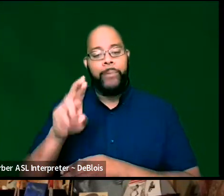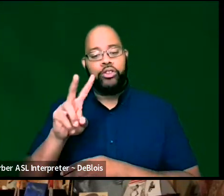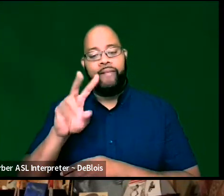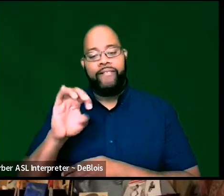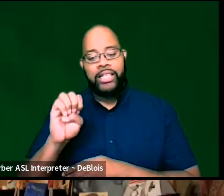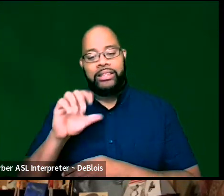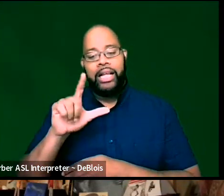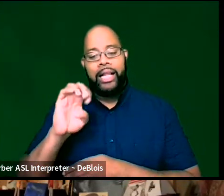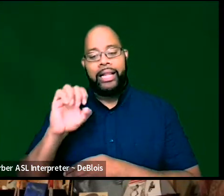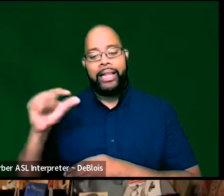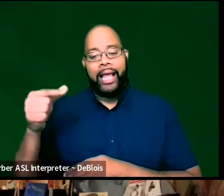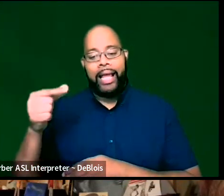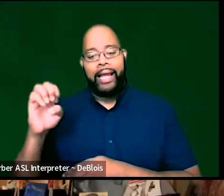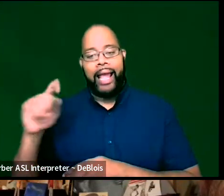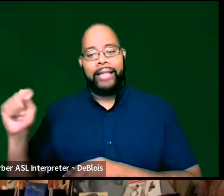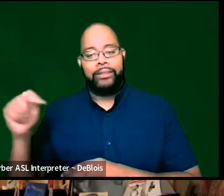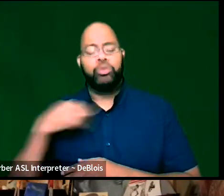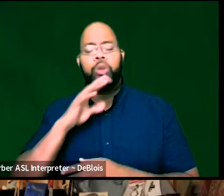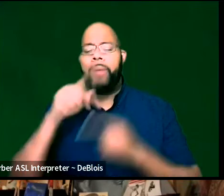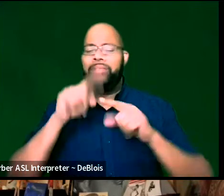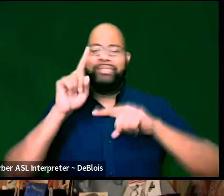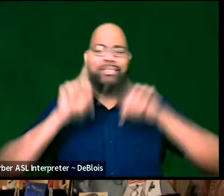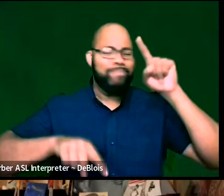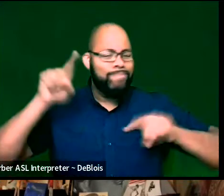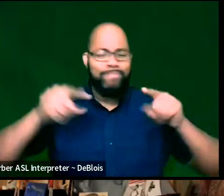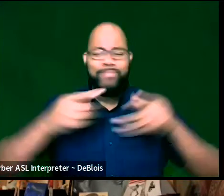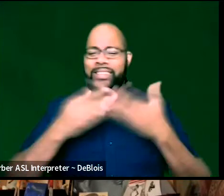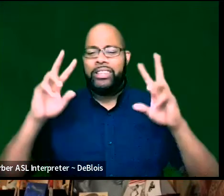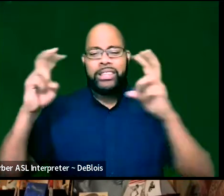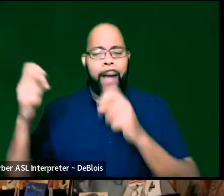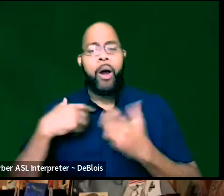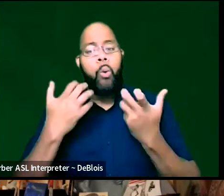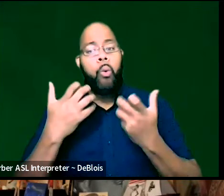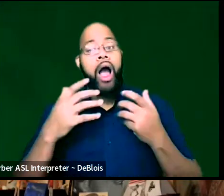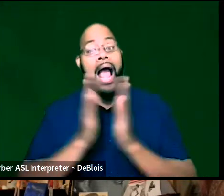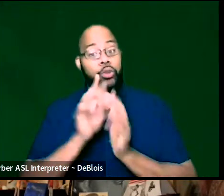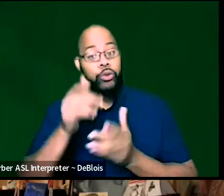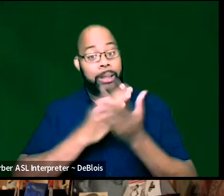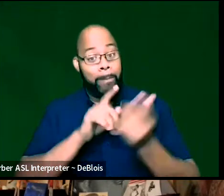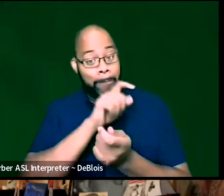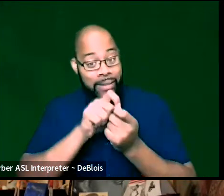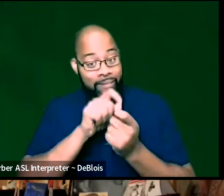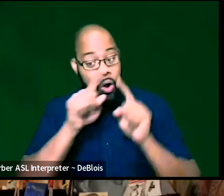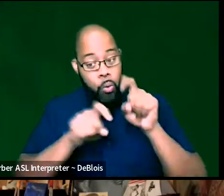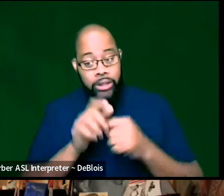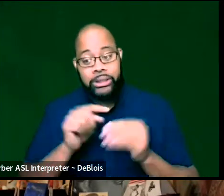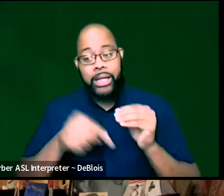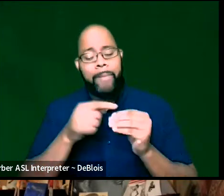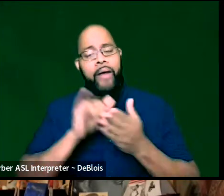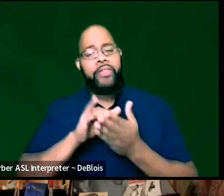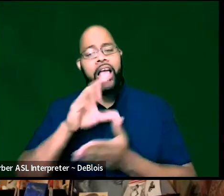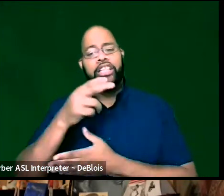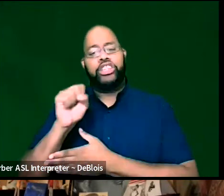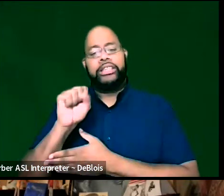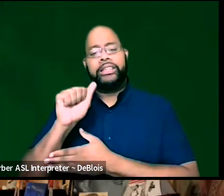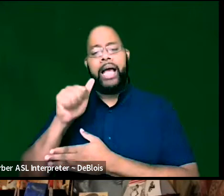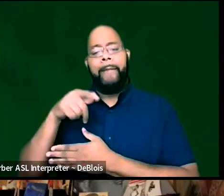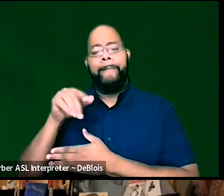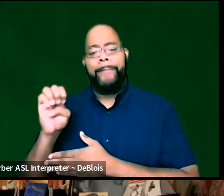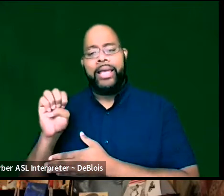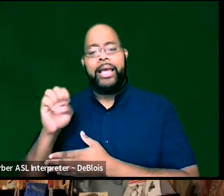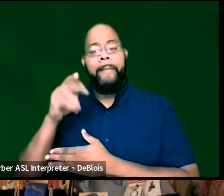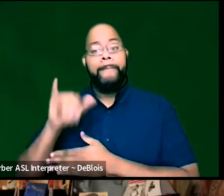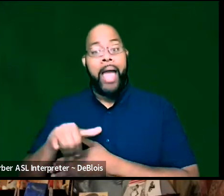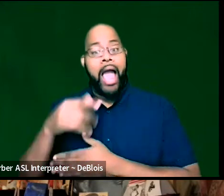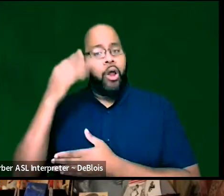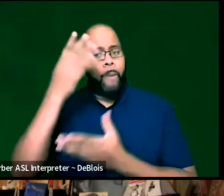Leggett. We are talking about a variety of things. I do want to ask you some specific questions about the Chesapeake Bay, because I know you